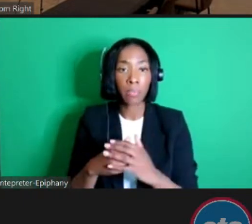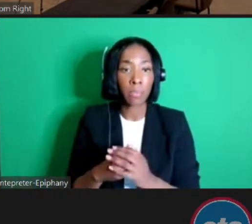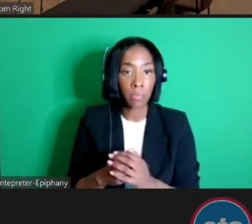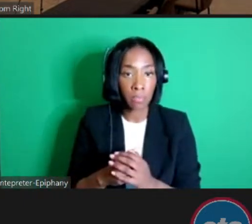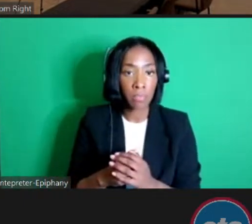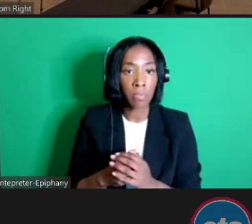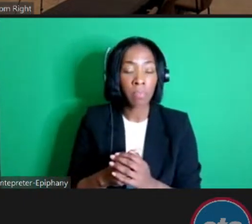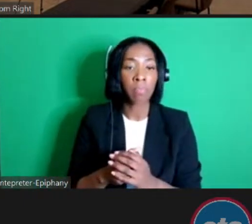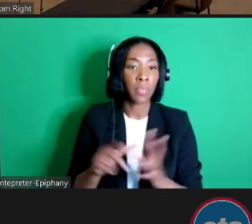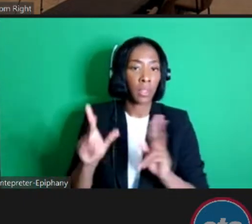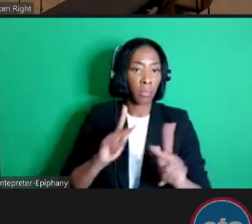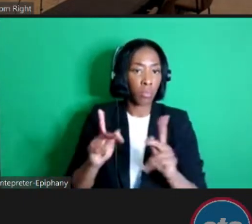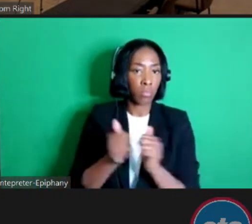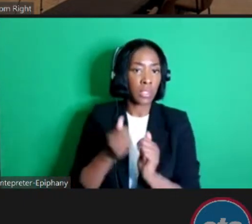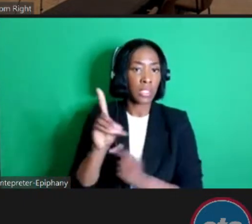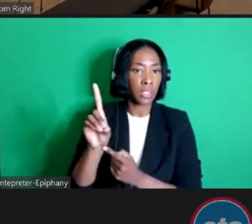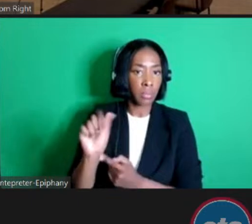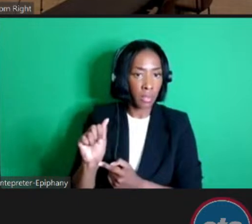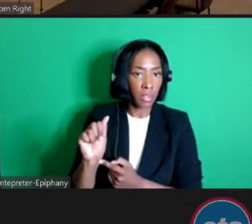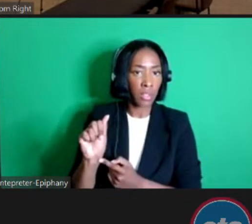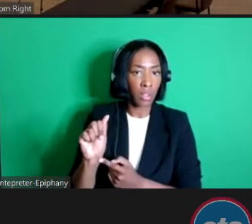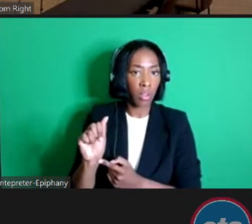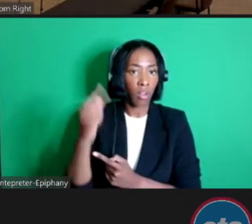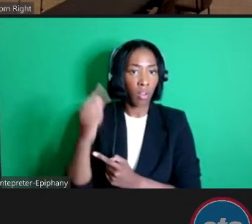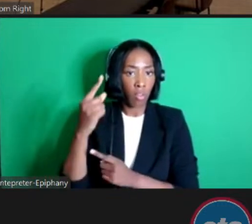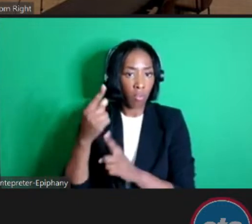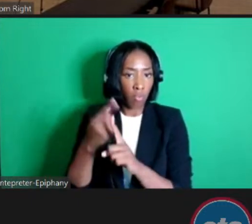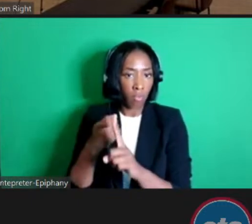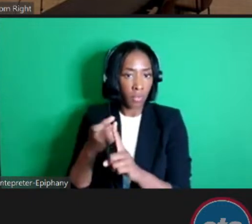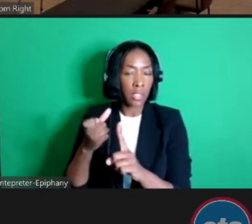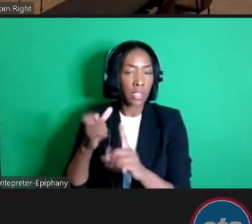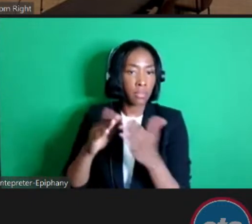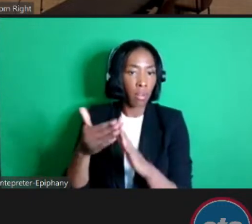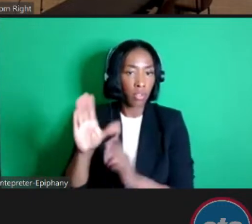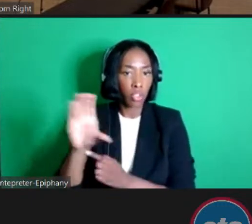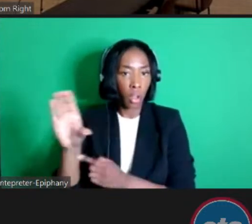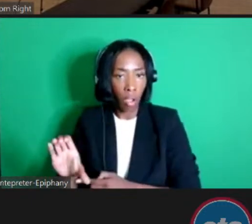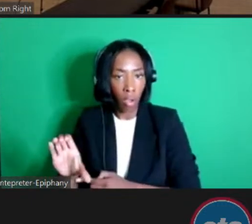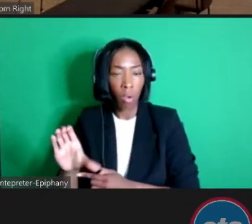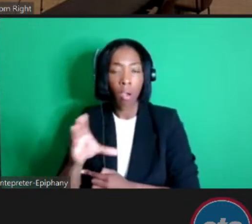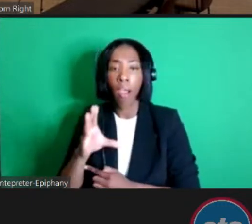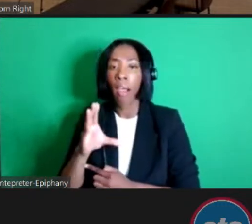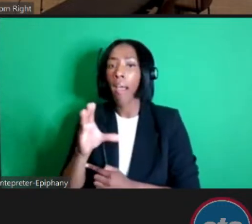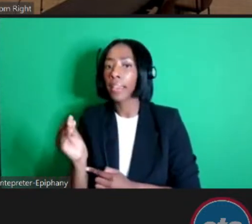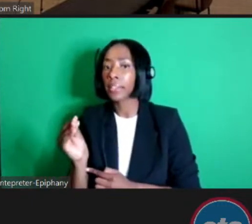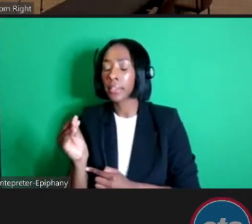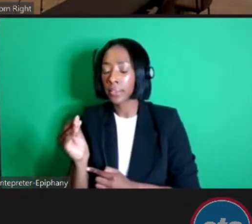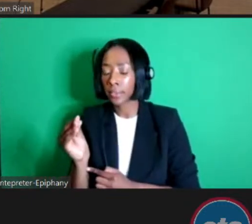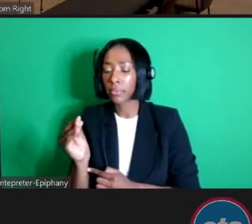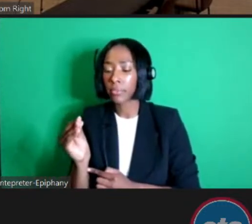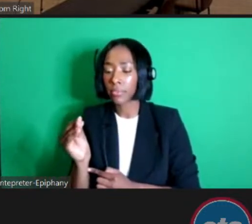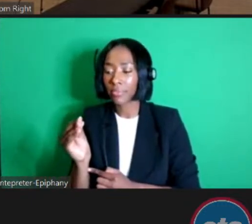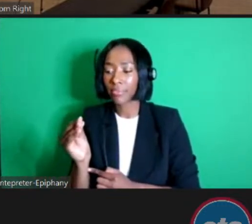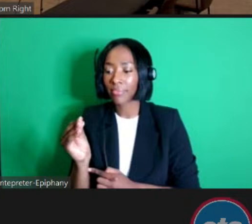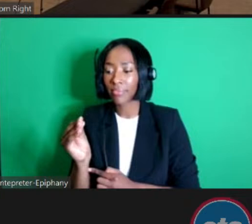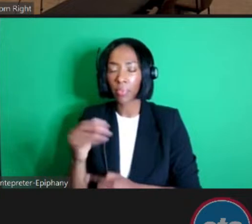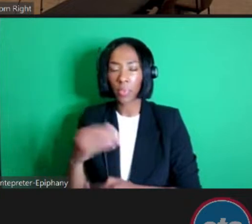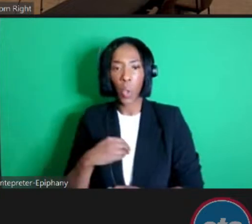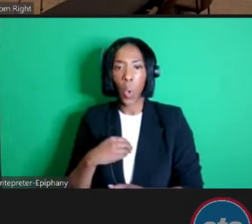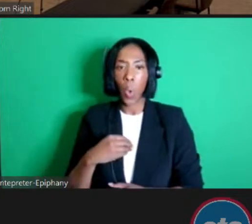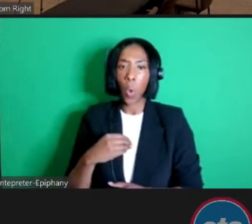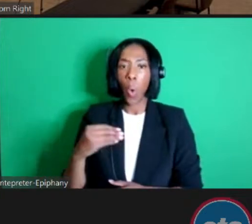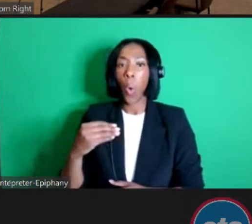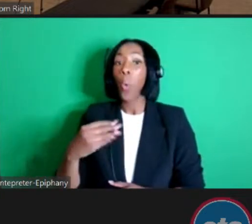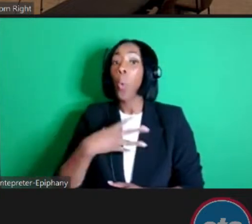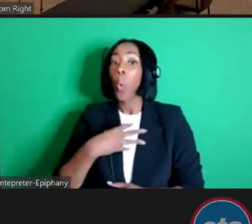People with Disabilities, for the city of Chicago. And I'm got lighter, fair